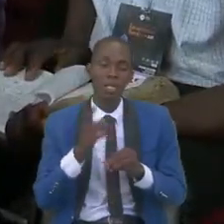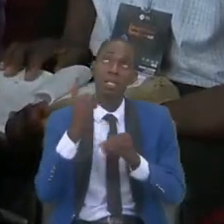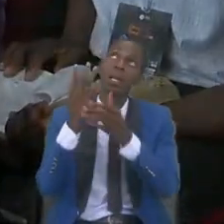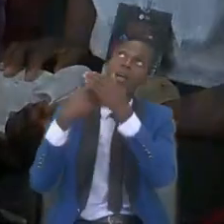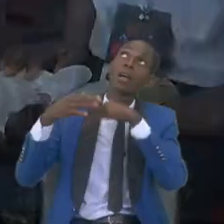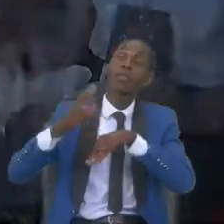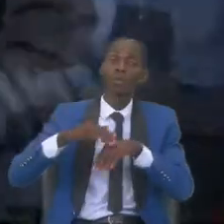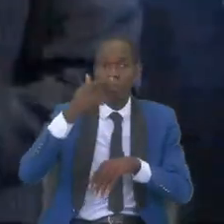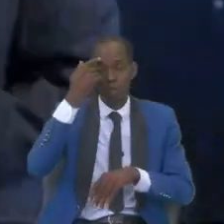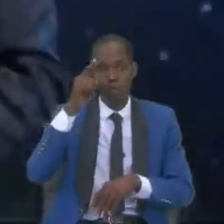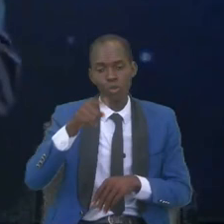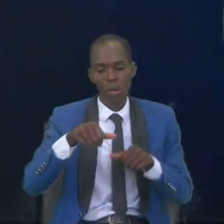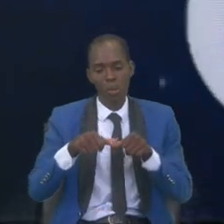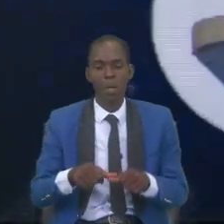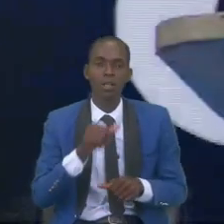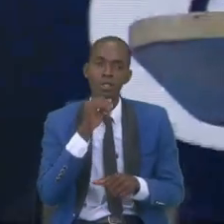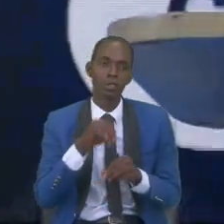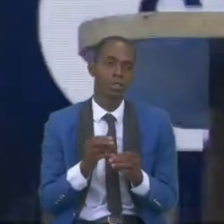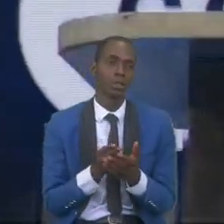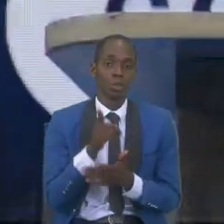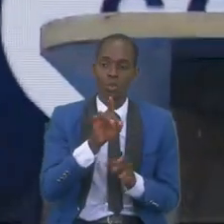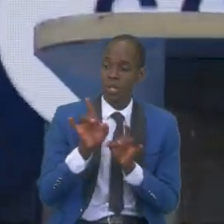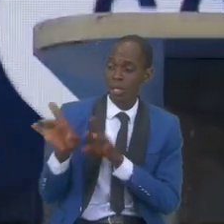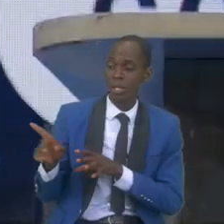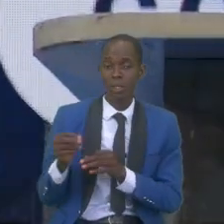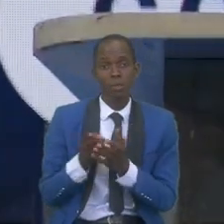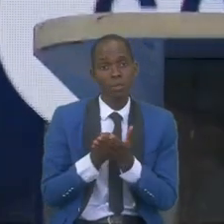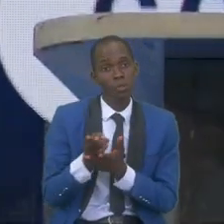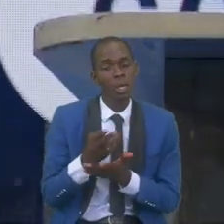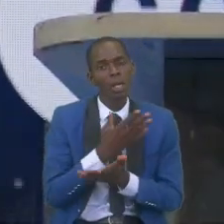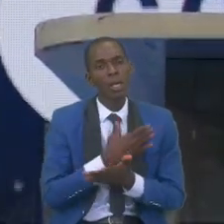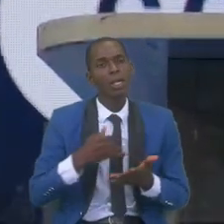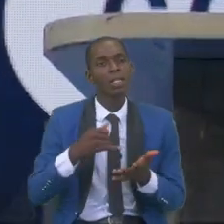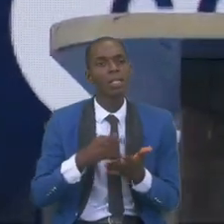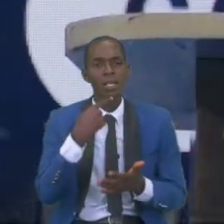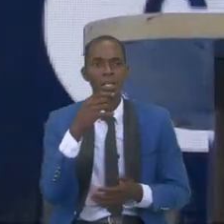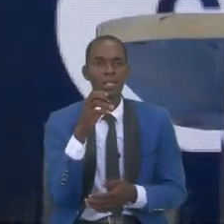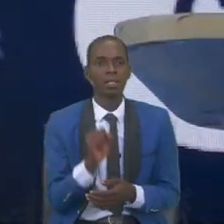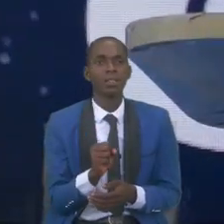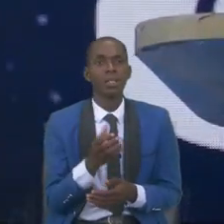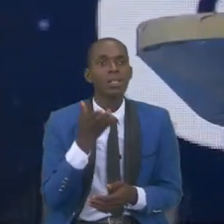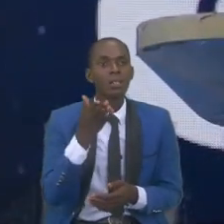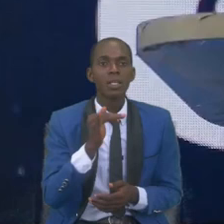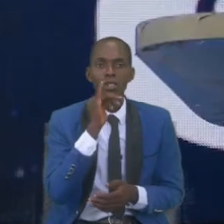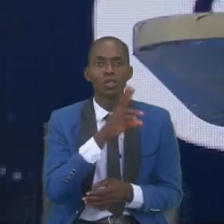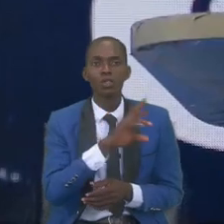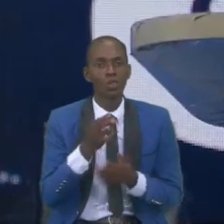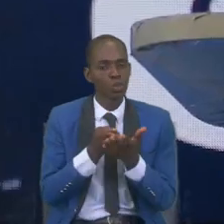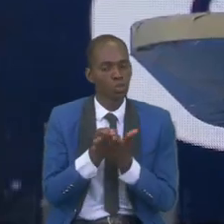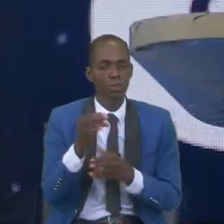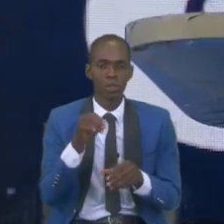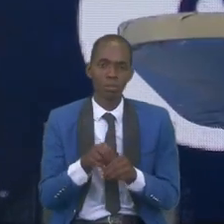abide not in the truth. You hate the truth. And it says there is no truth in him,